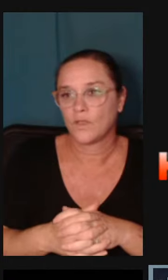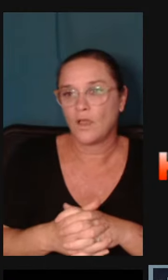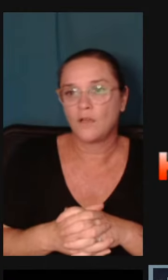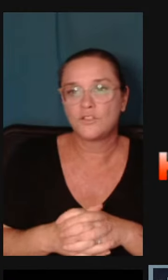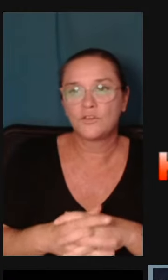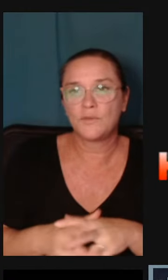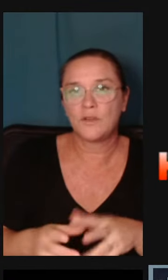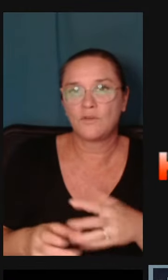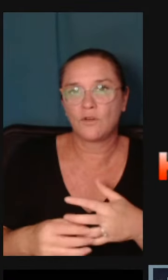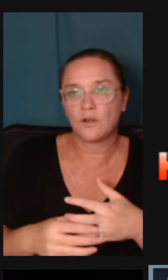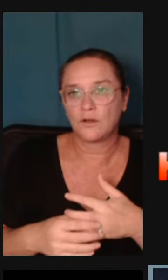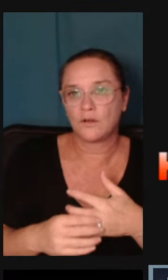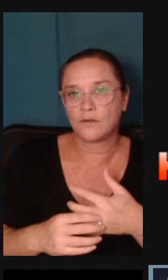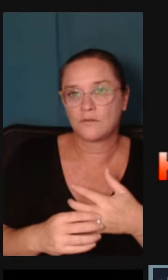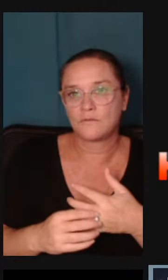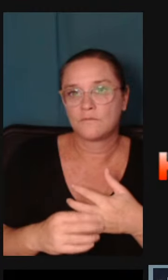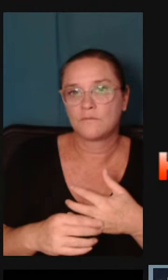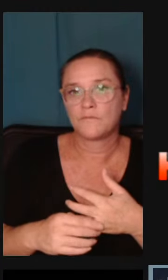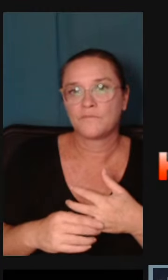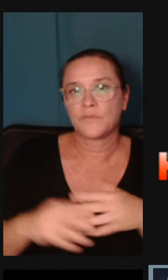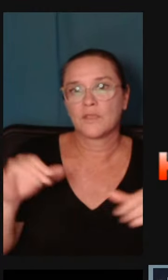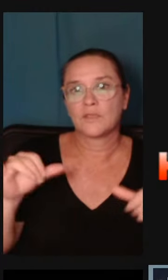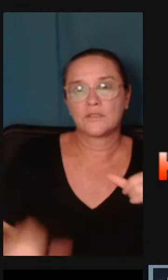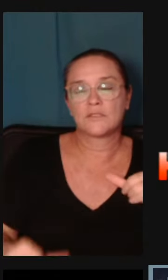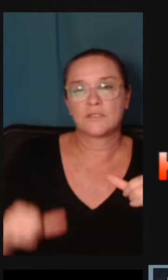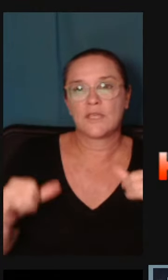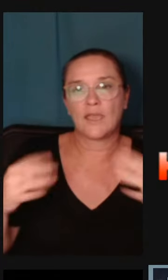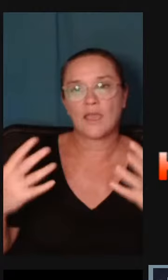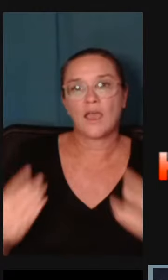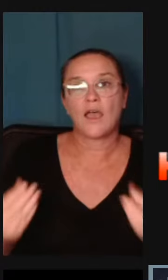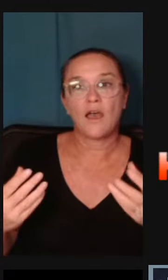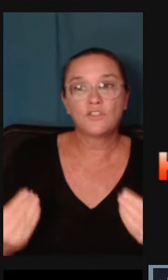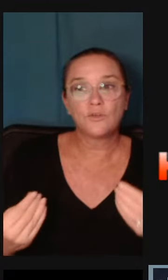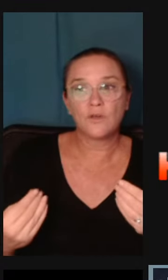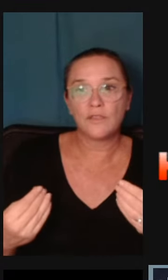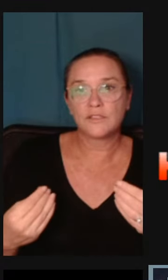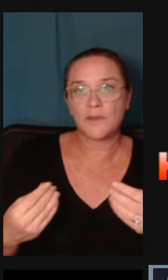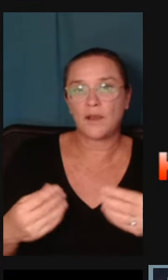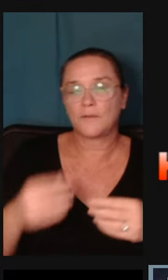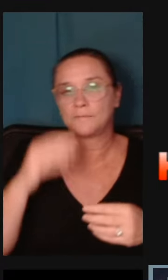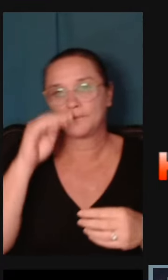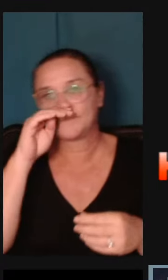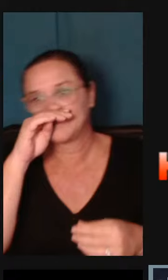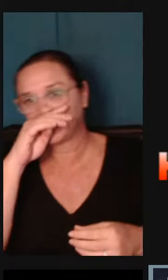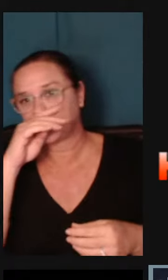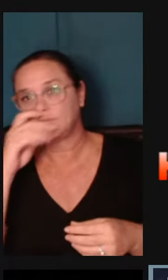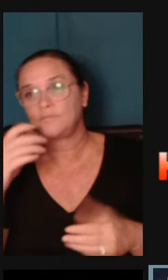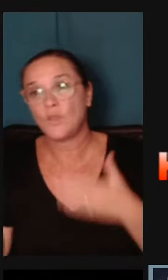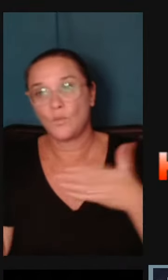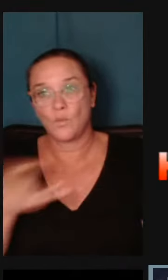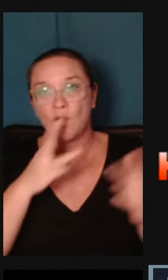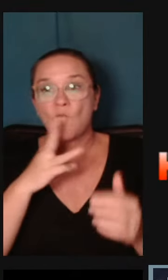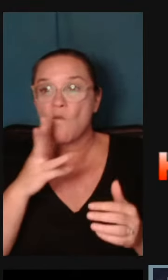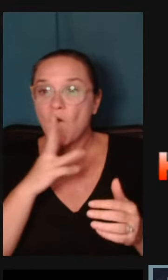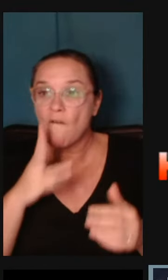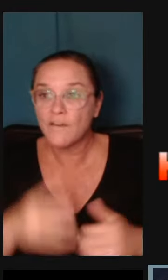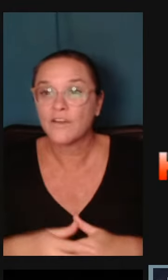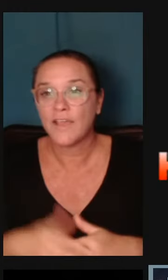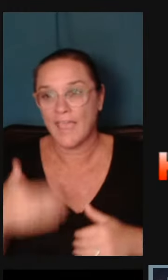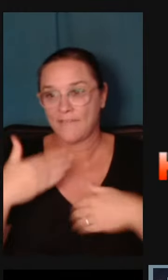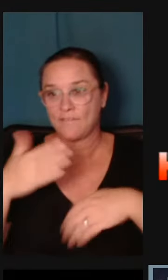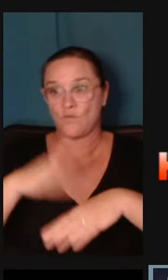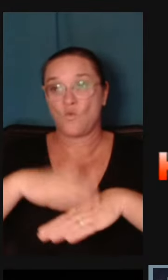Go ahead. Pausing. Stay hydrated. Bring your own water. Yes, I have my warning up there. It's